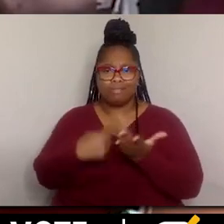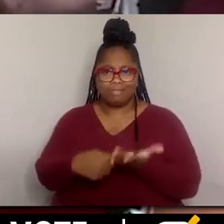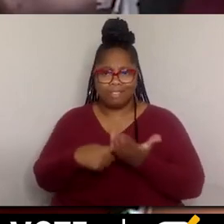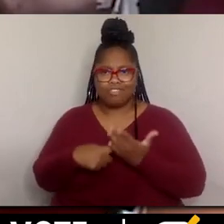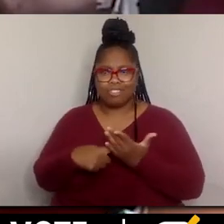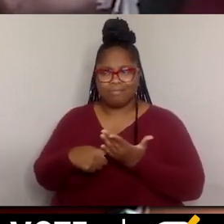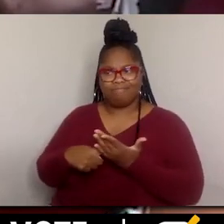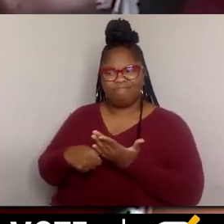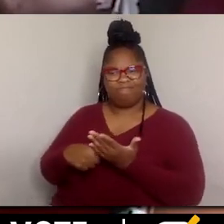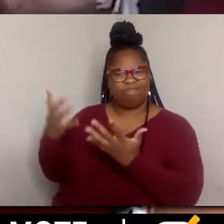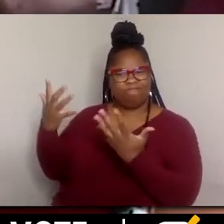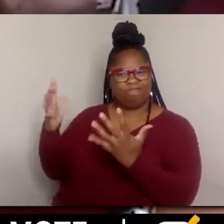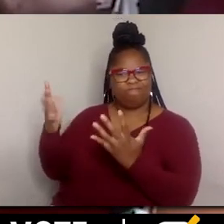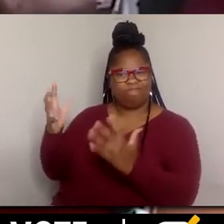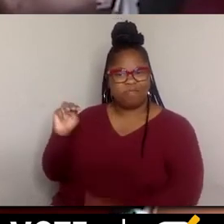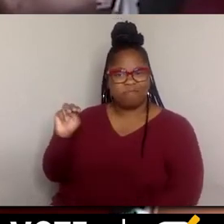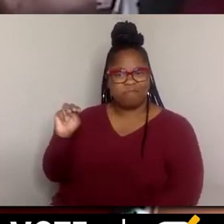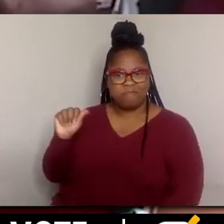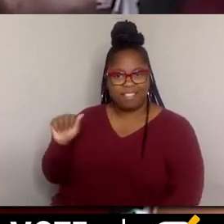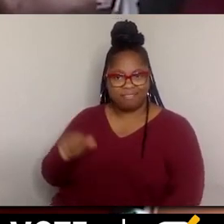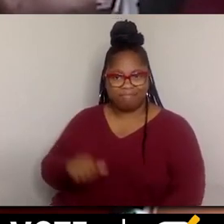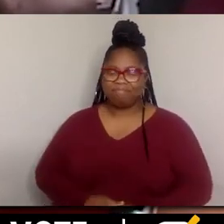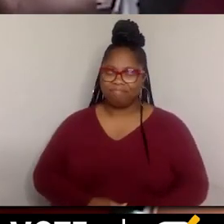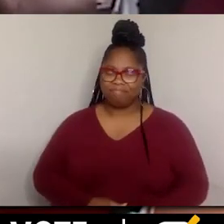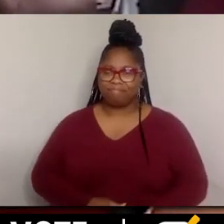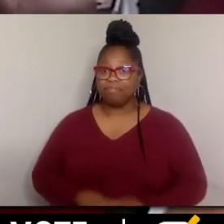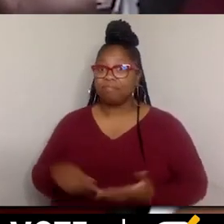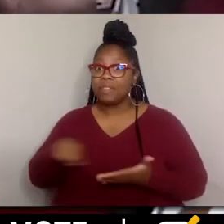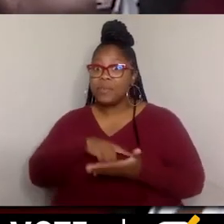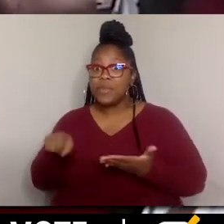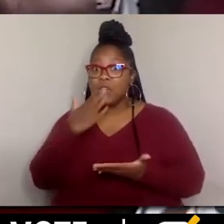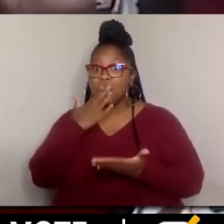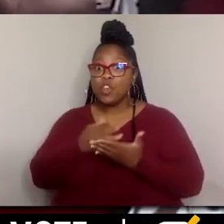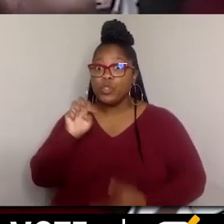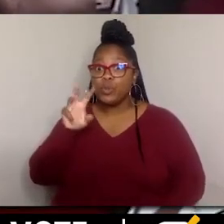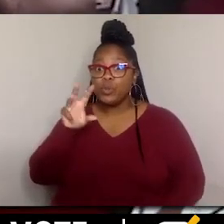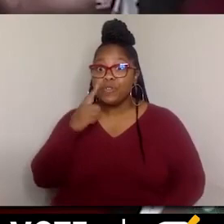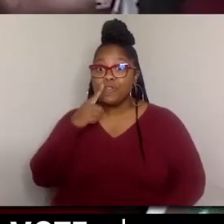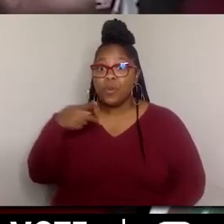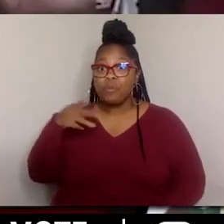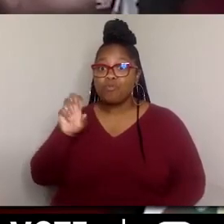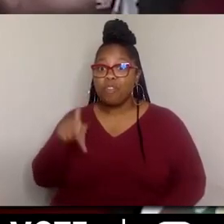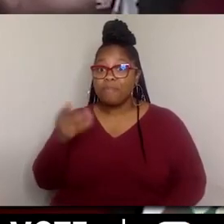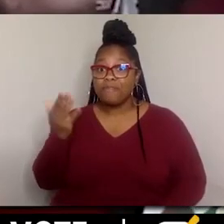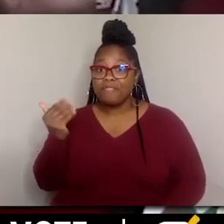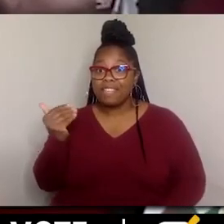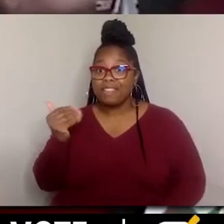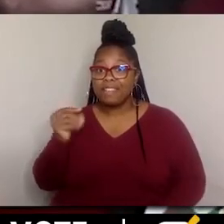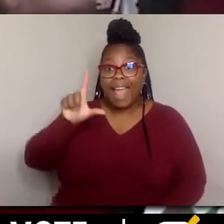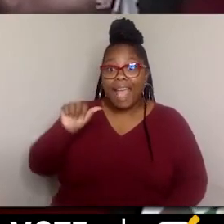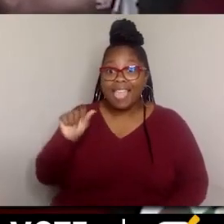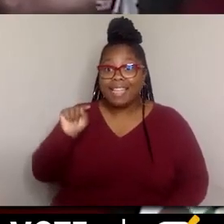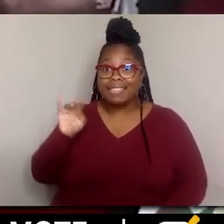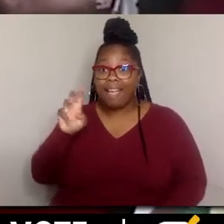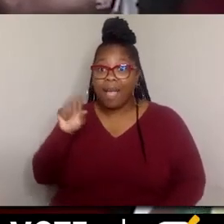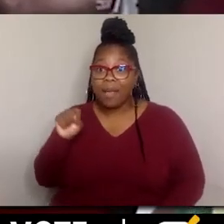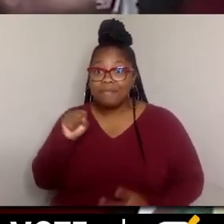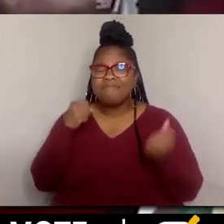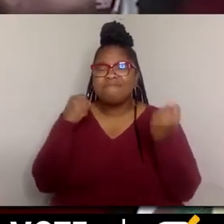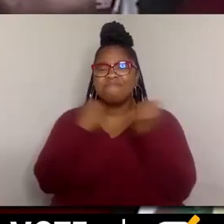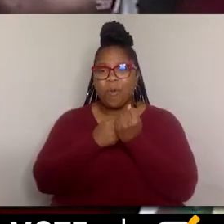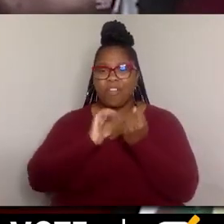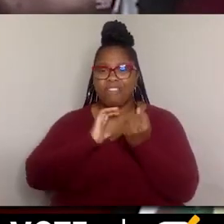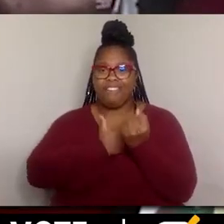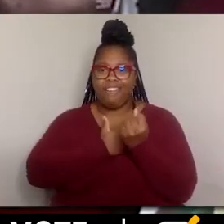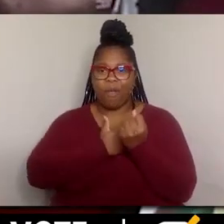We got some good news about Prop 15 this week. The LA Times endorsed the measure,